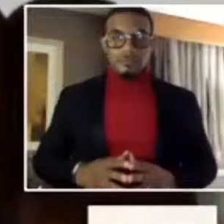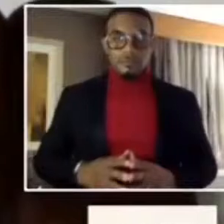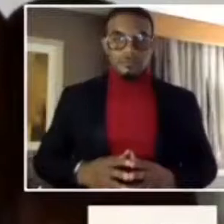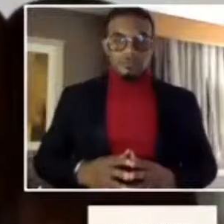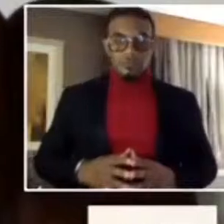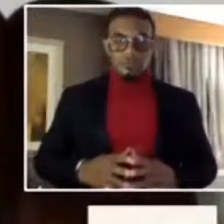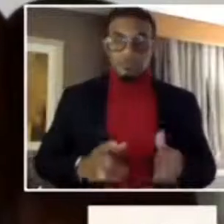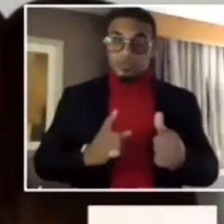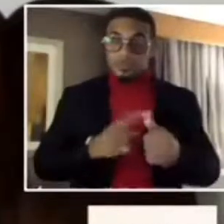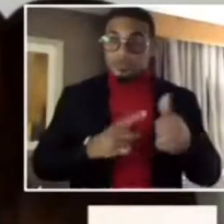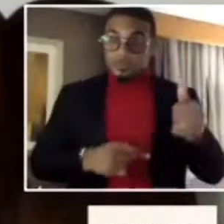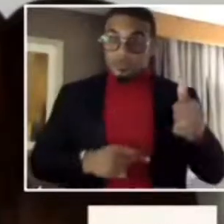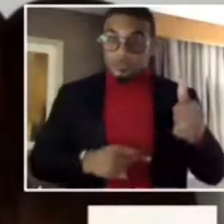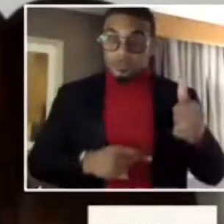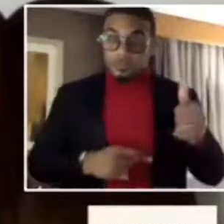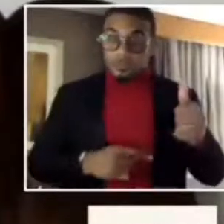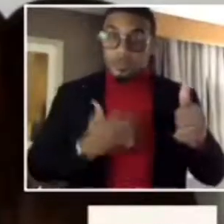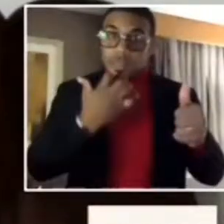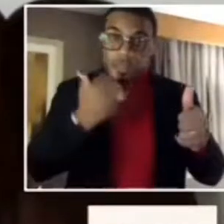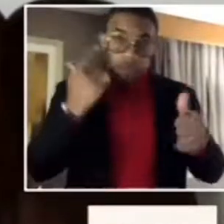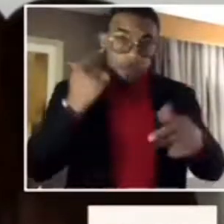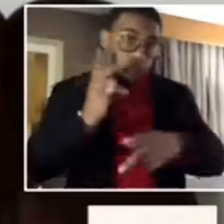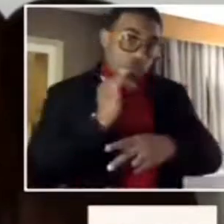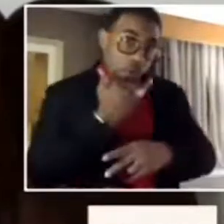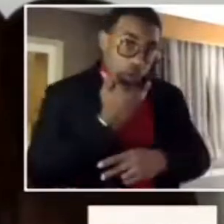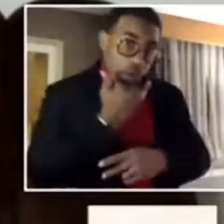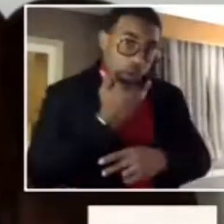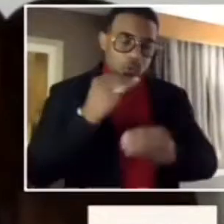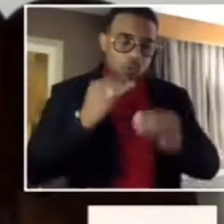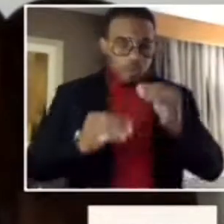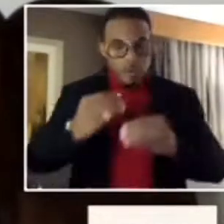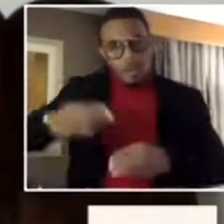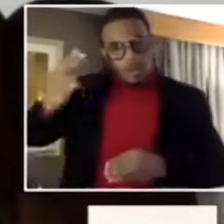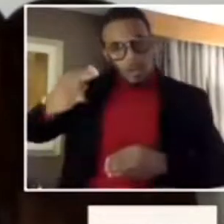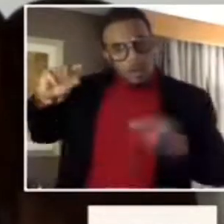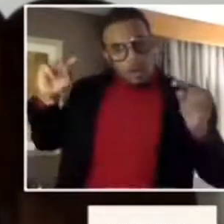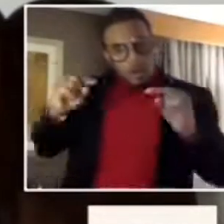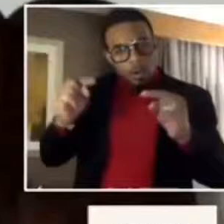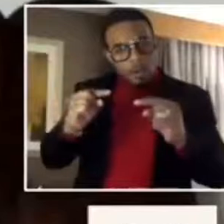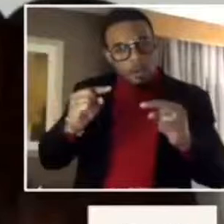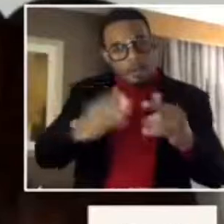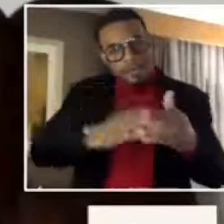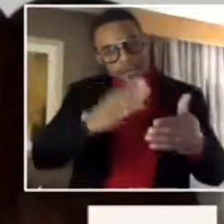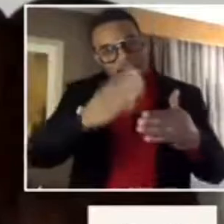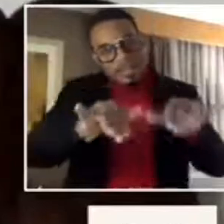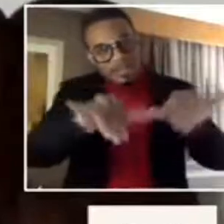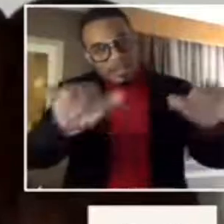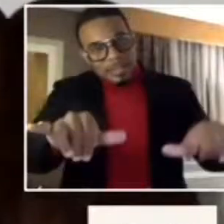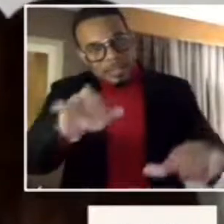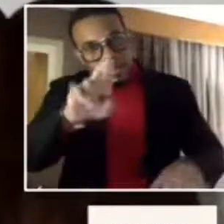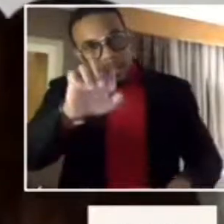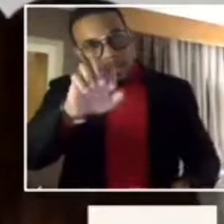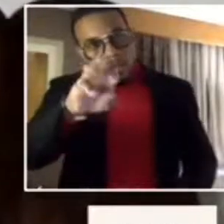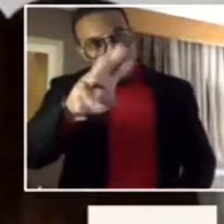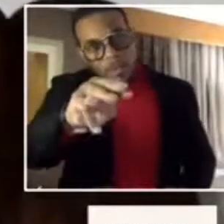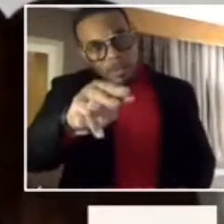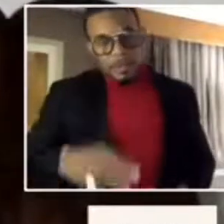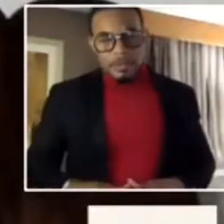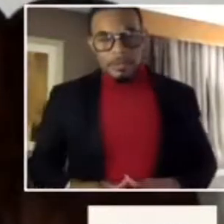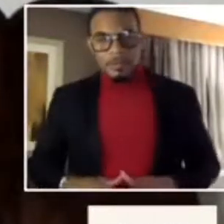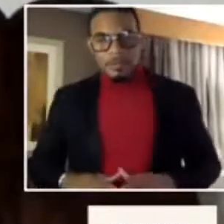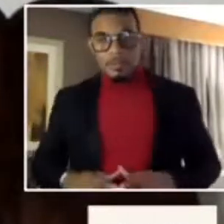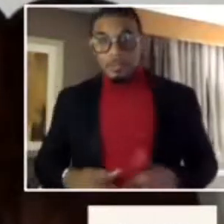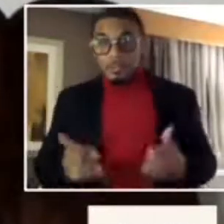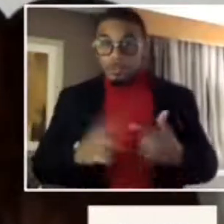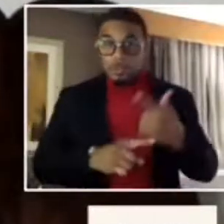1, care for the wronged. Repair historic harms and end systemic racism.